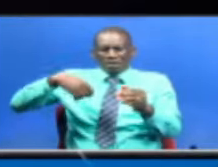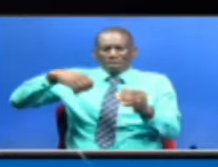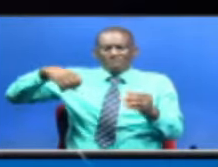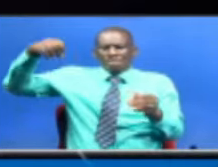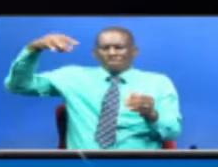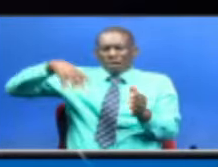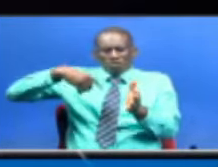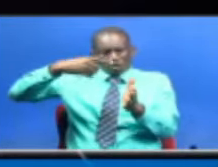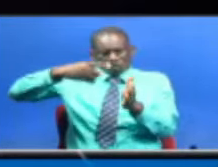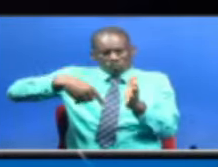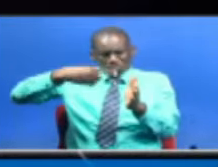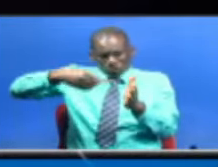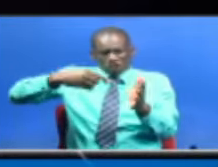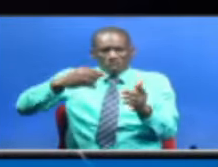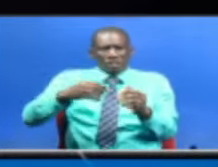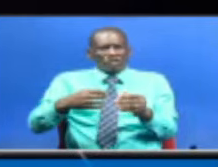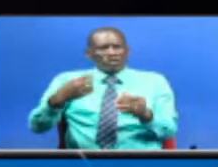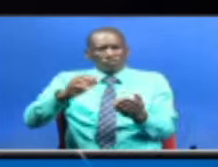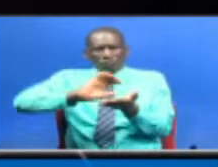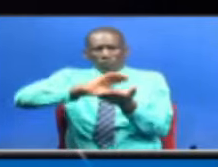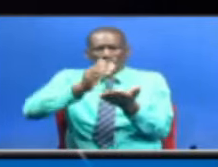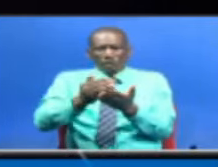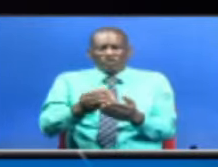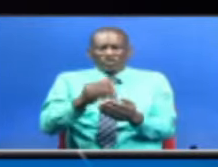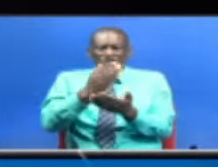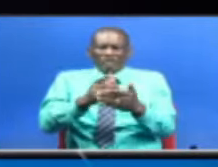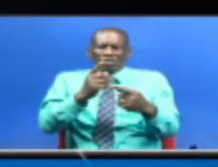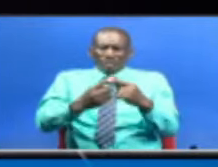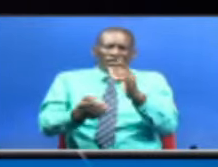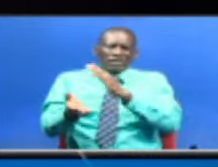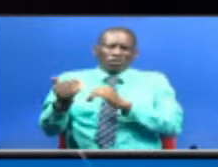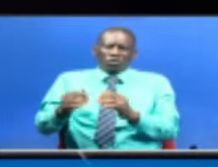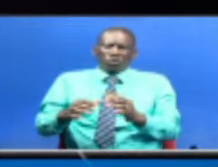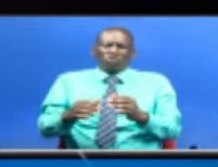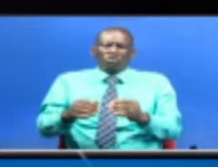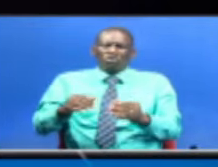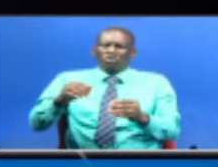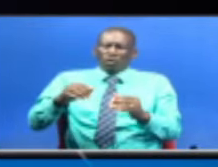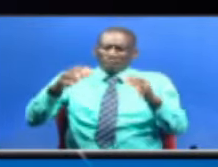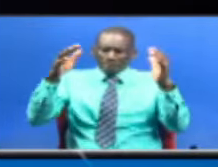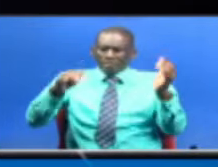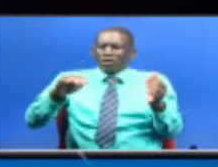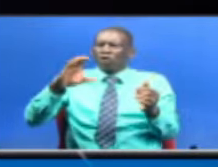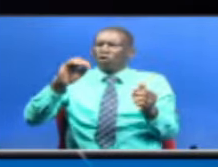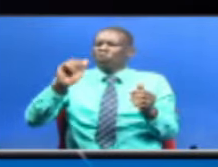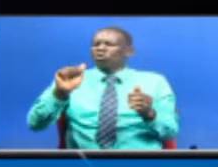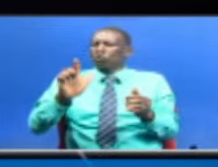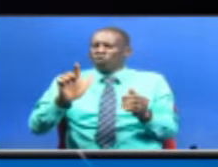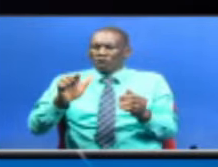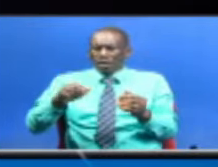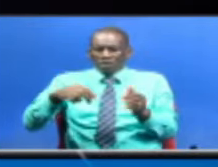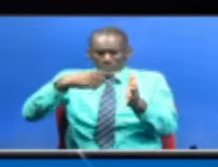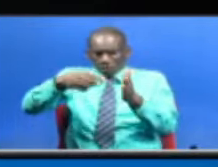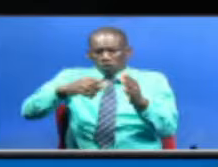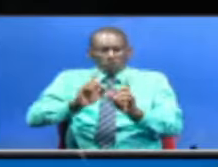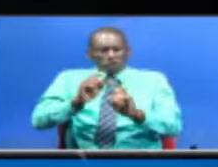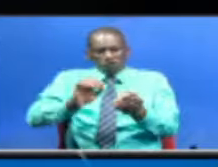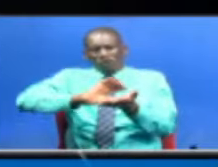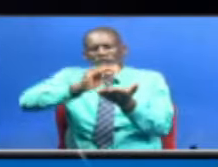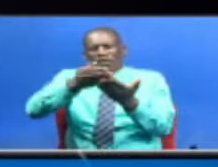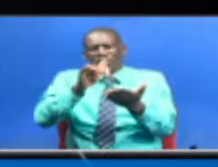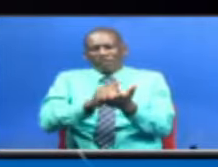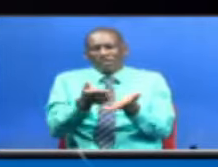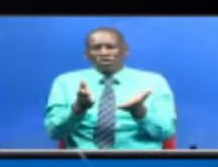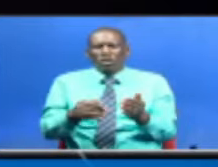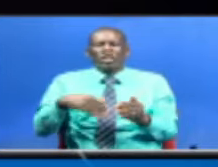funding of some years back, large coal plants, we are not really in that business anymore. And the most important